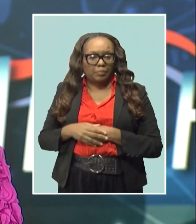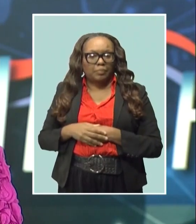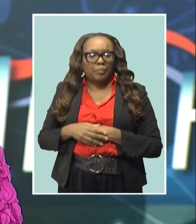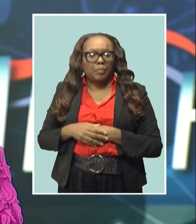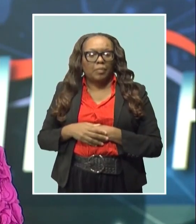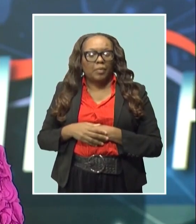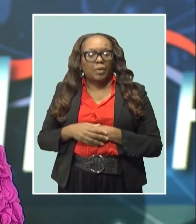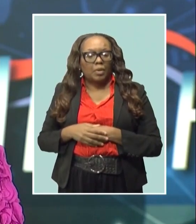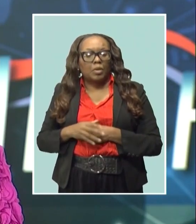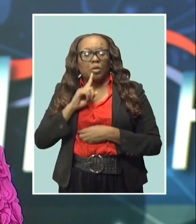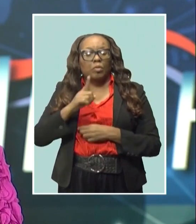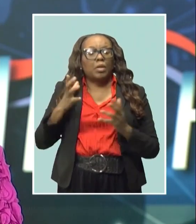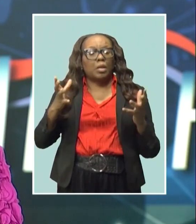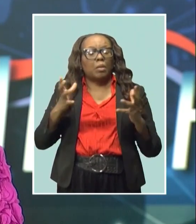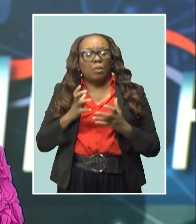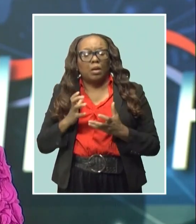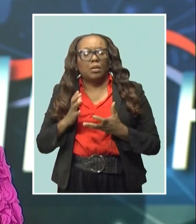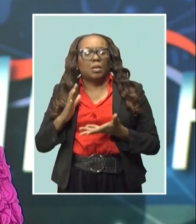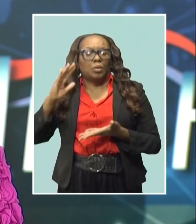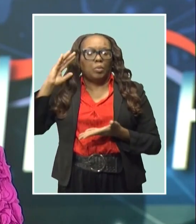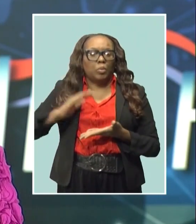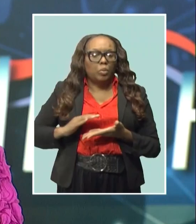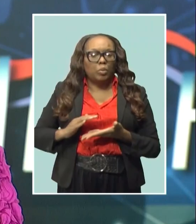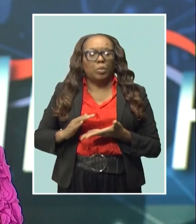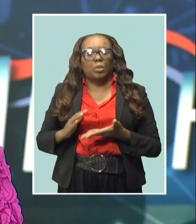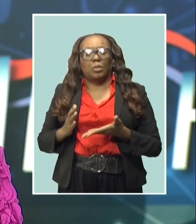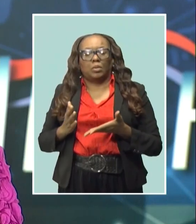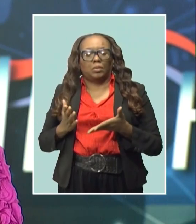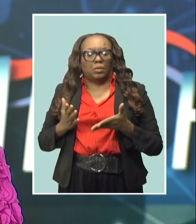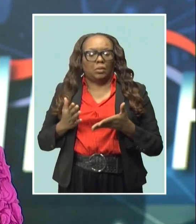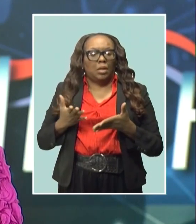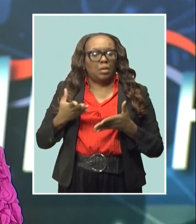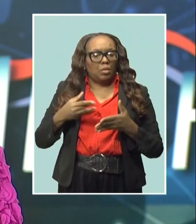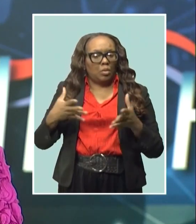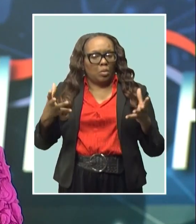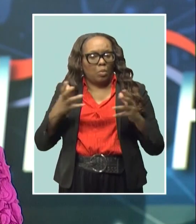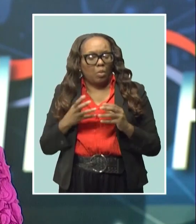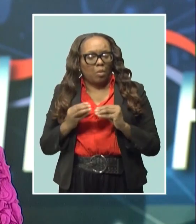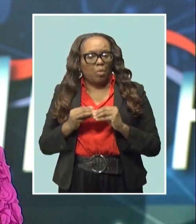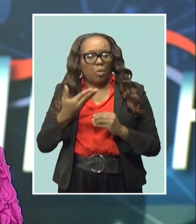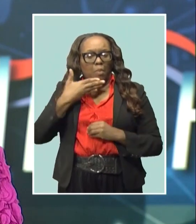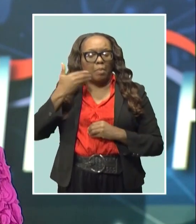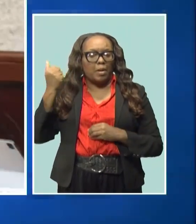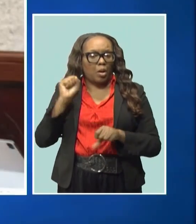justice system. He says judge-alone trials will make the court system more efficient.